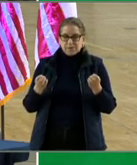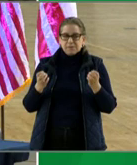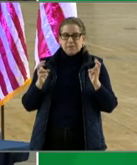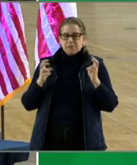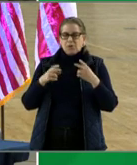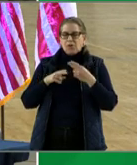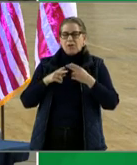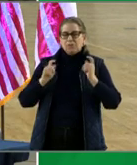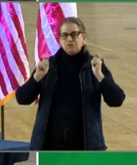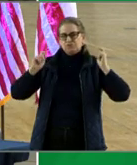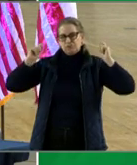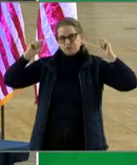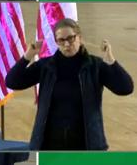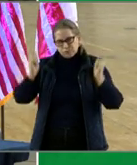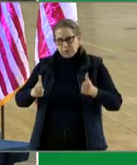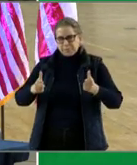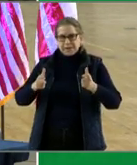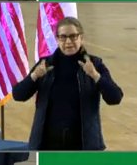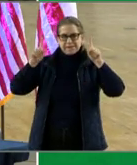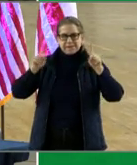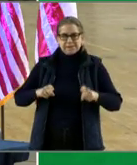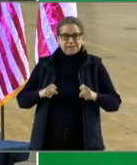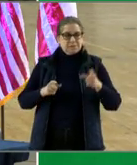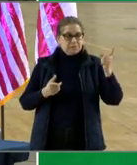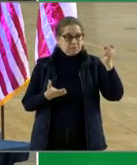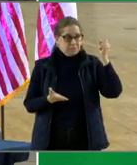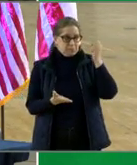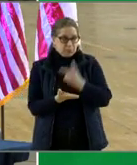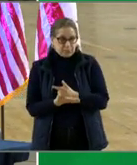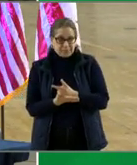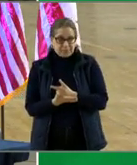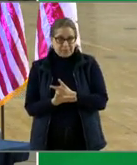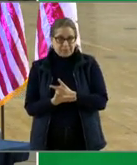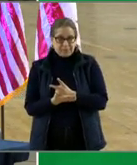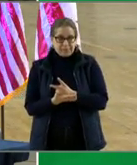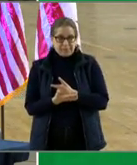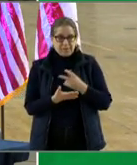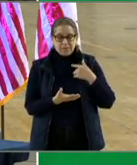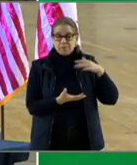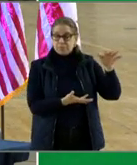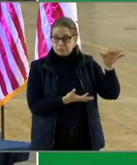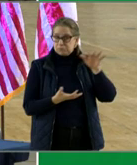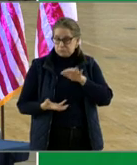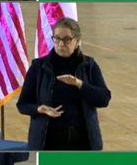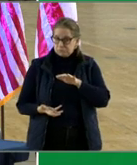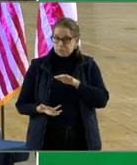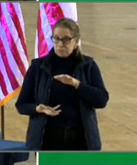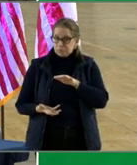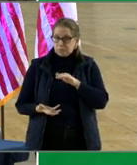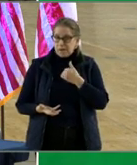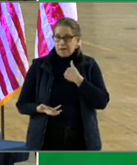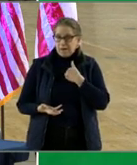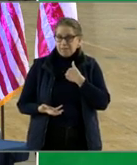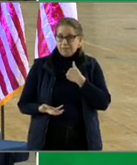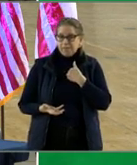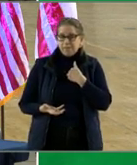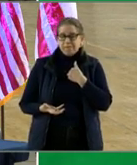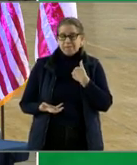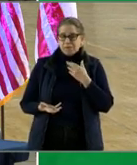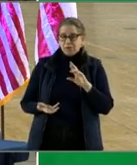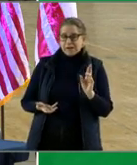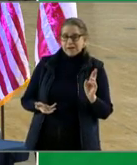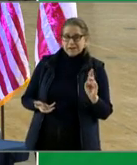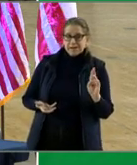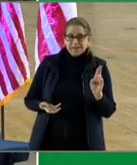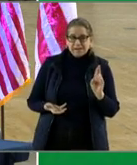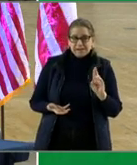the FDA. When those come out, they make procurement requests to purchase those devices as well. The challenge that comes up is that